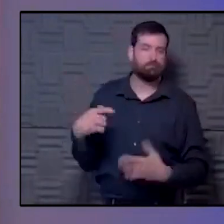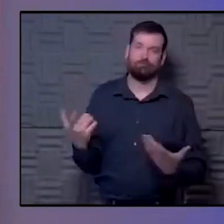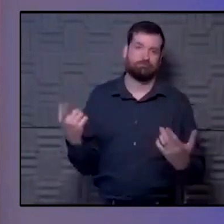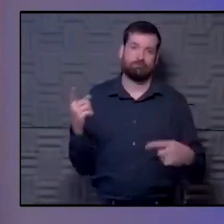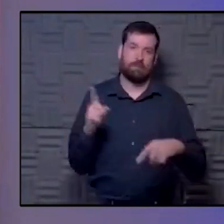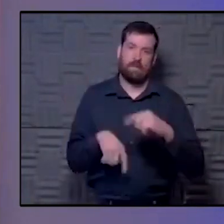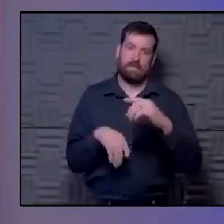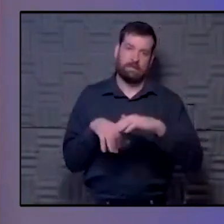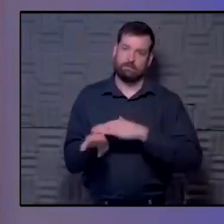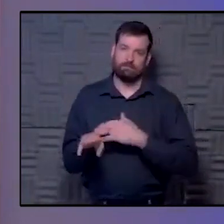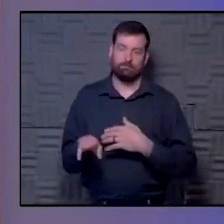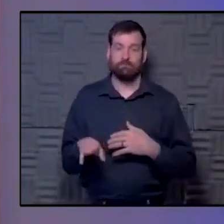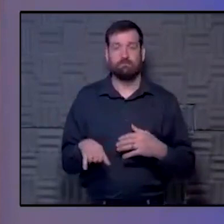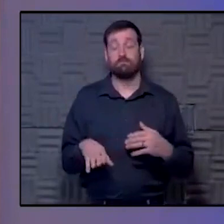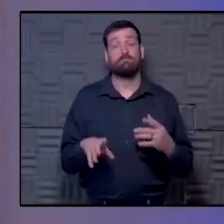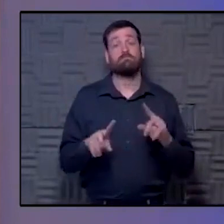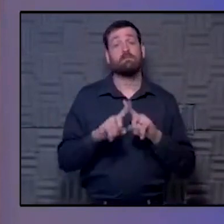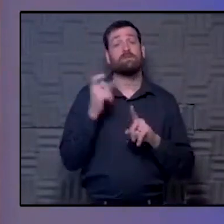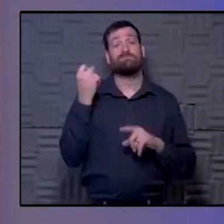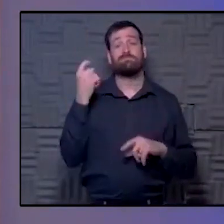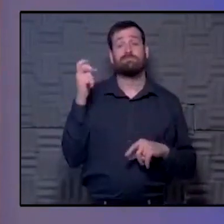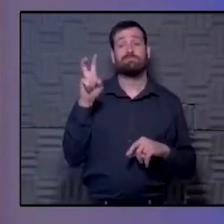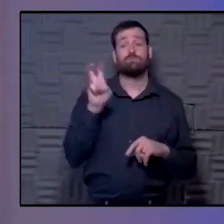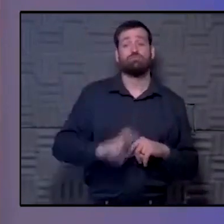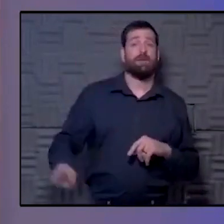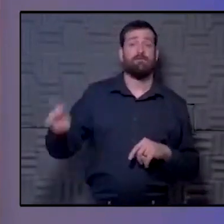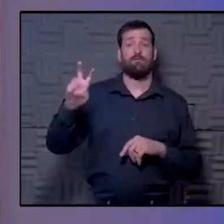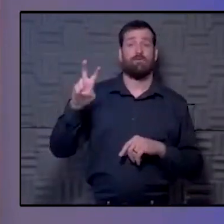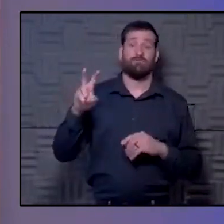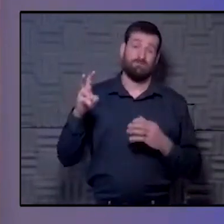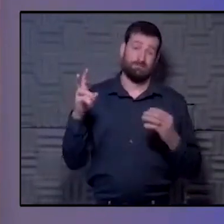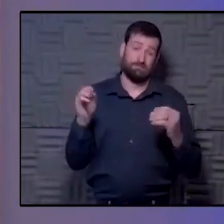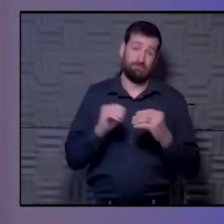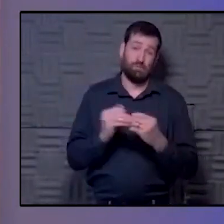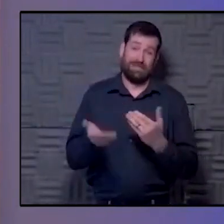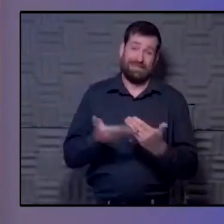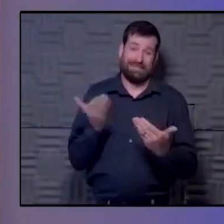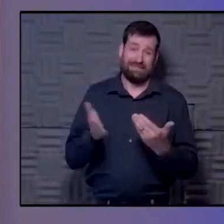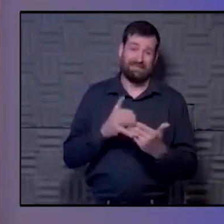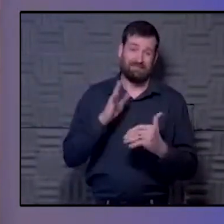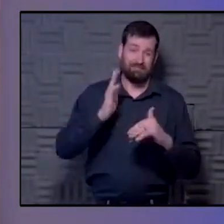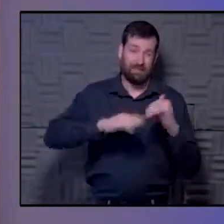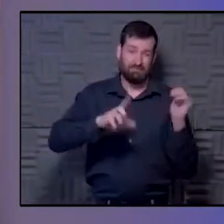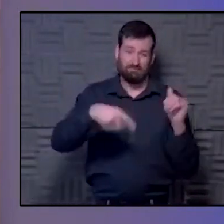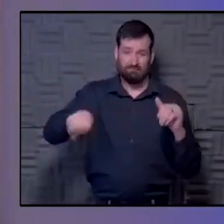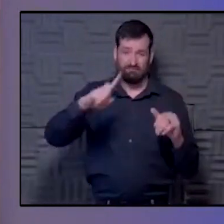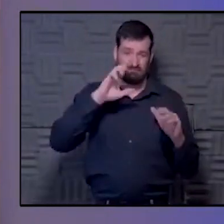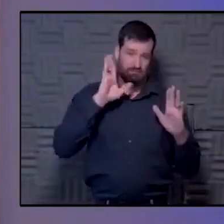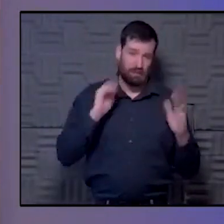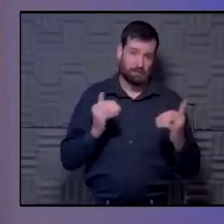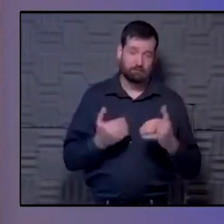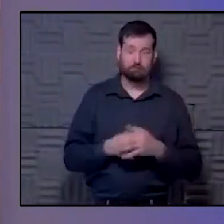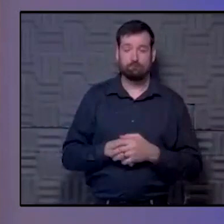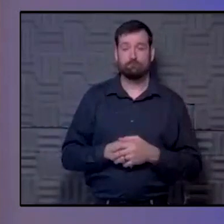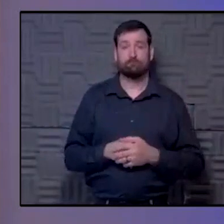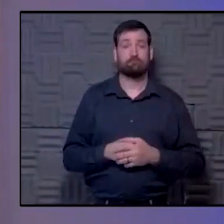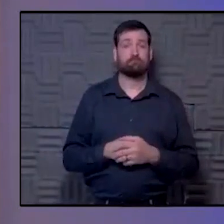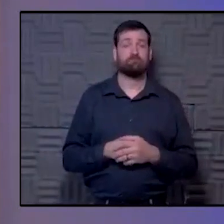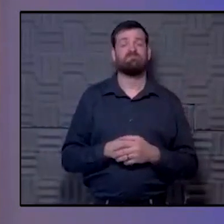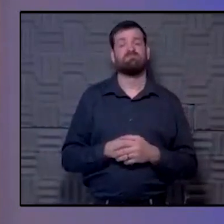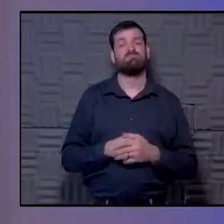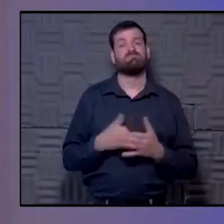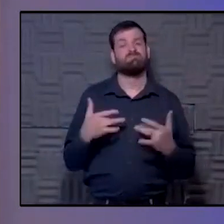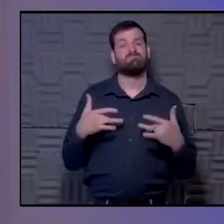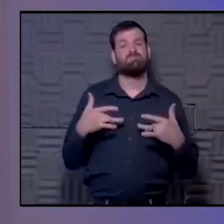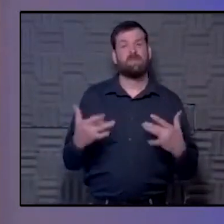Other places you can. But travel internationally is actually easier than everybody thinks. for the most part, there are ways to